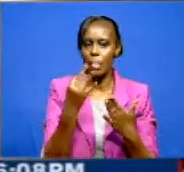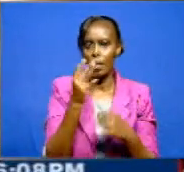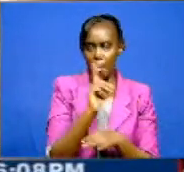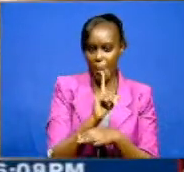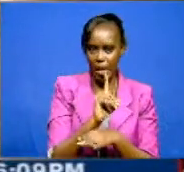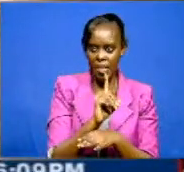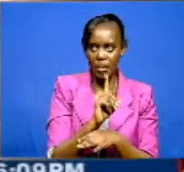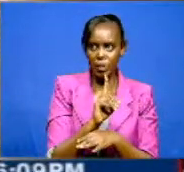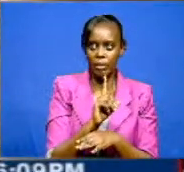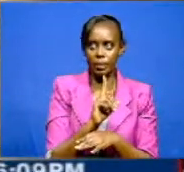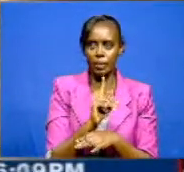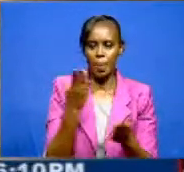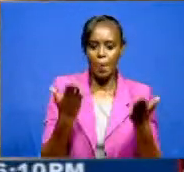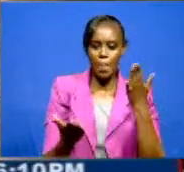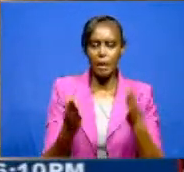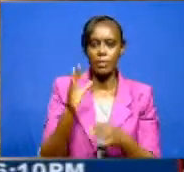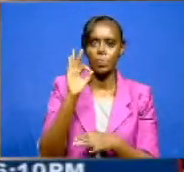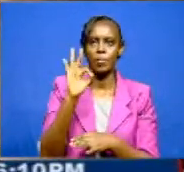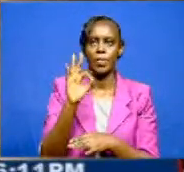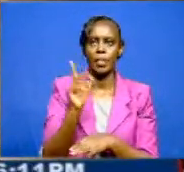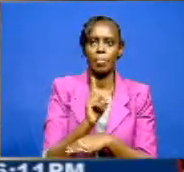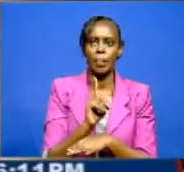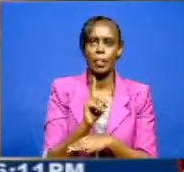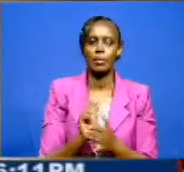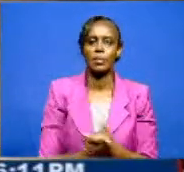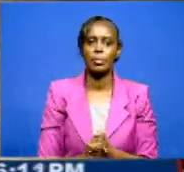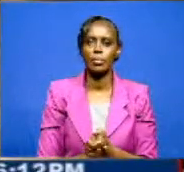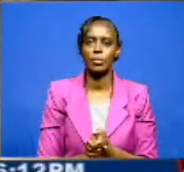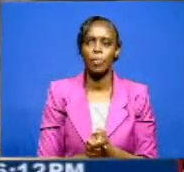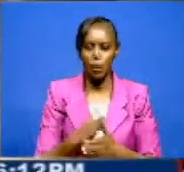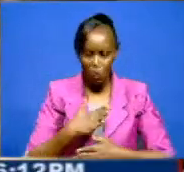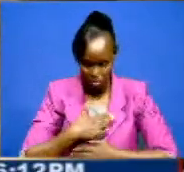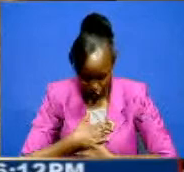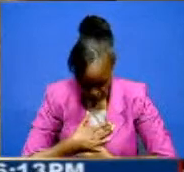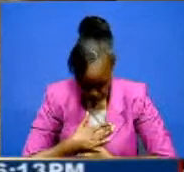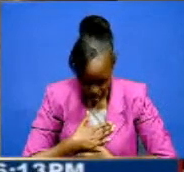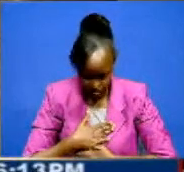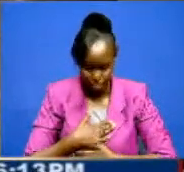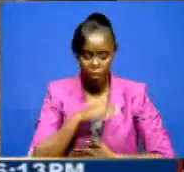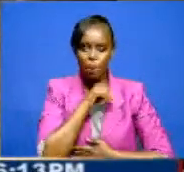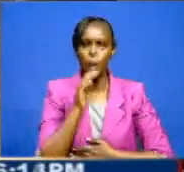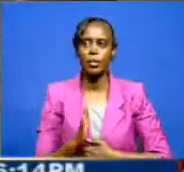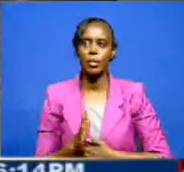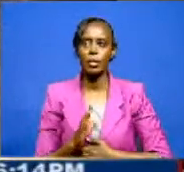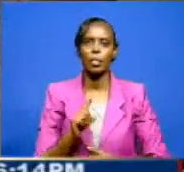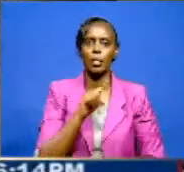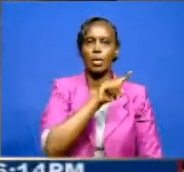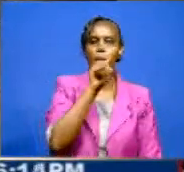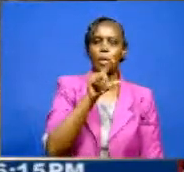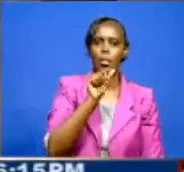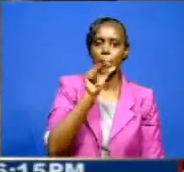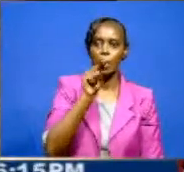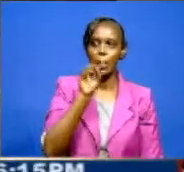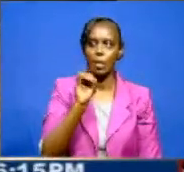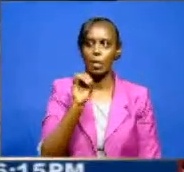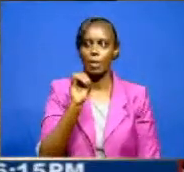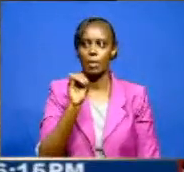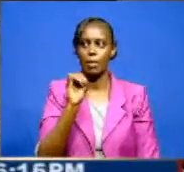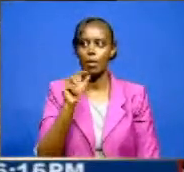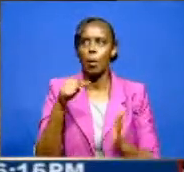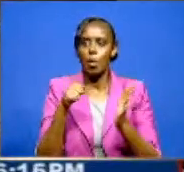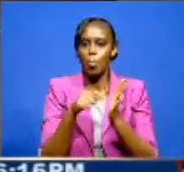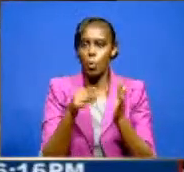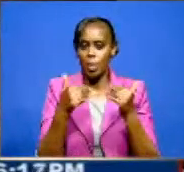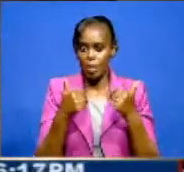minutes, a balance of 3 minutes. Senator Zani. Thank you, Mr. Speaker. I was at the point at